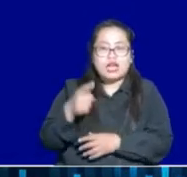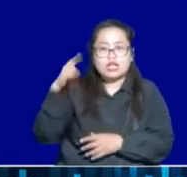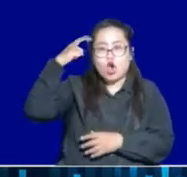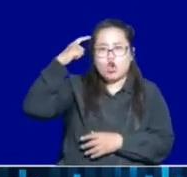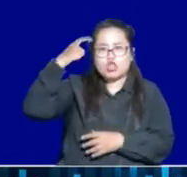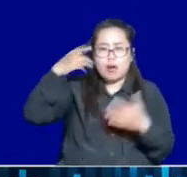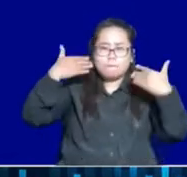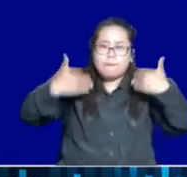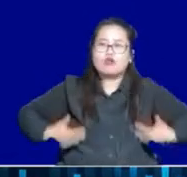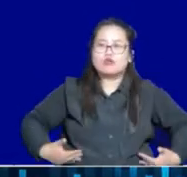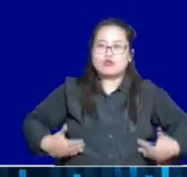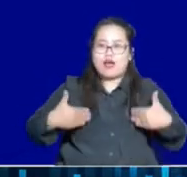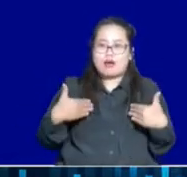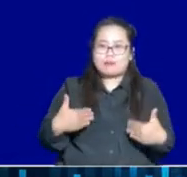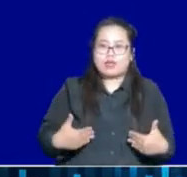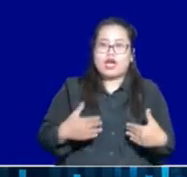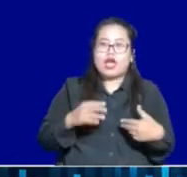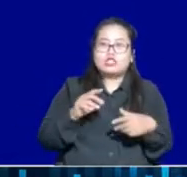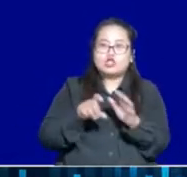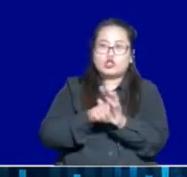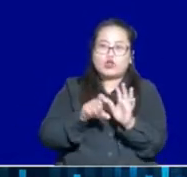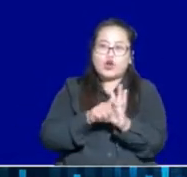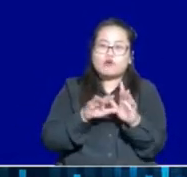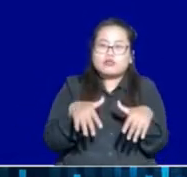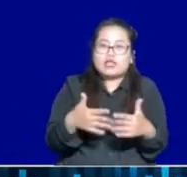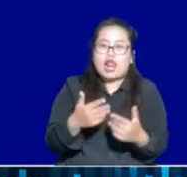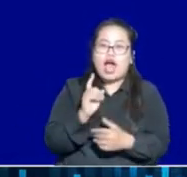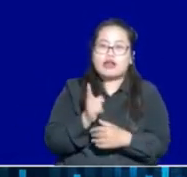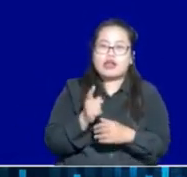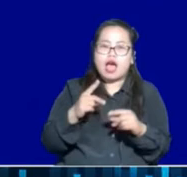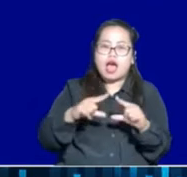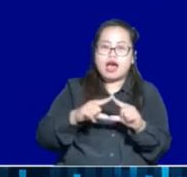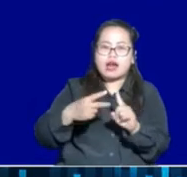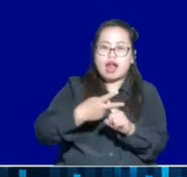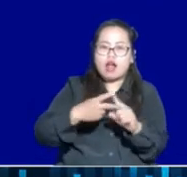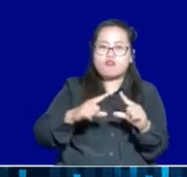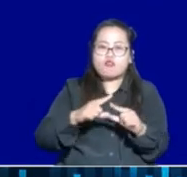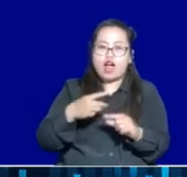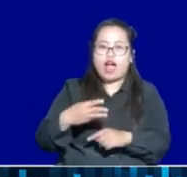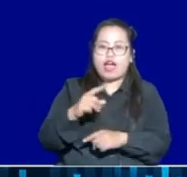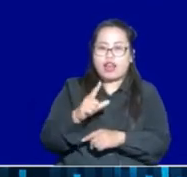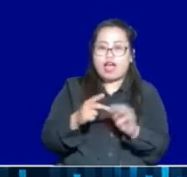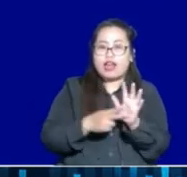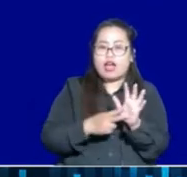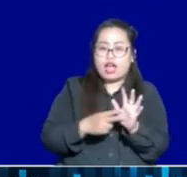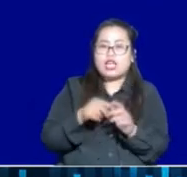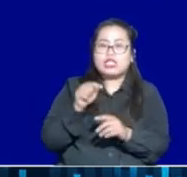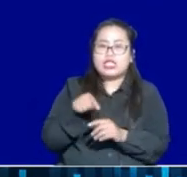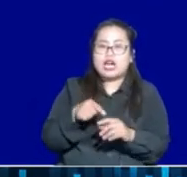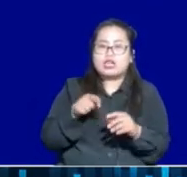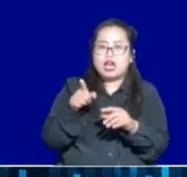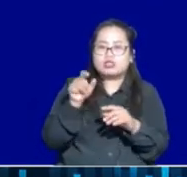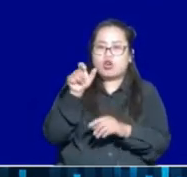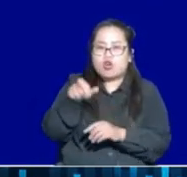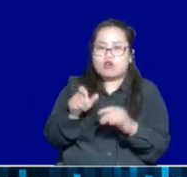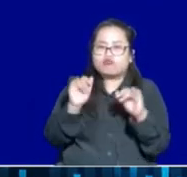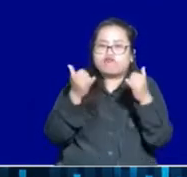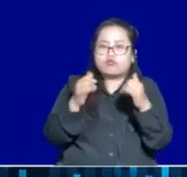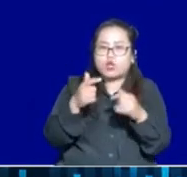great tennis, Rafael Nadal. He knows how to play tennis, but I can guarantee you